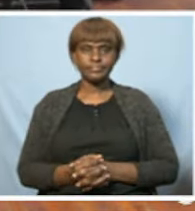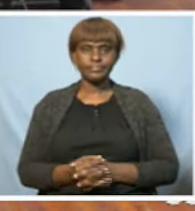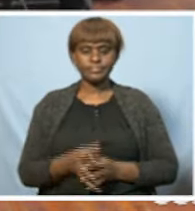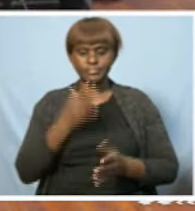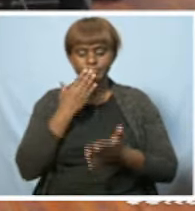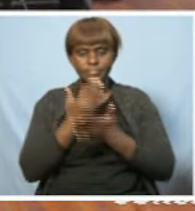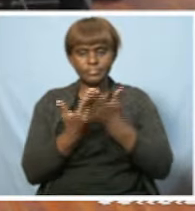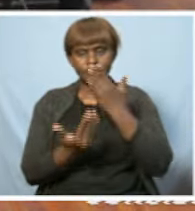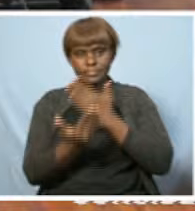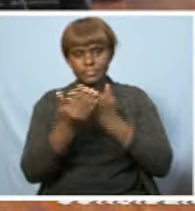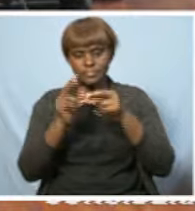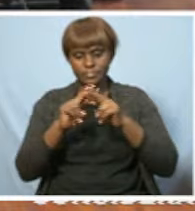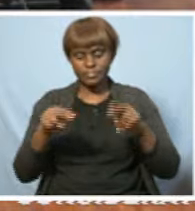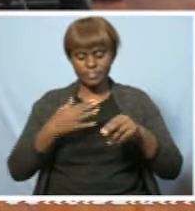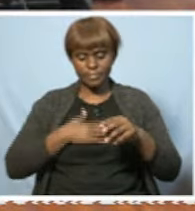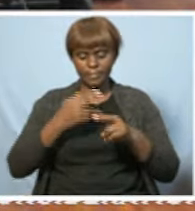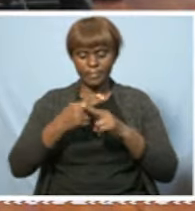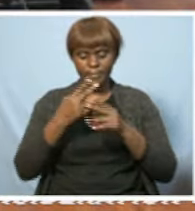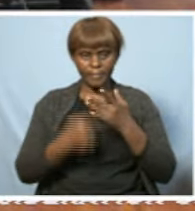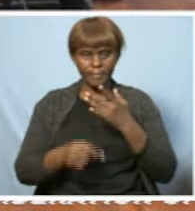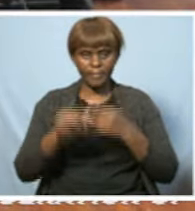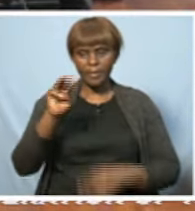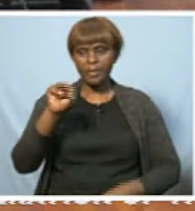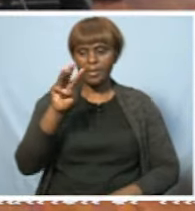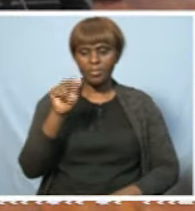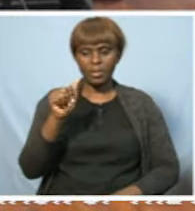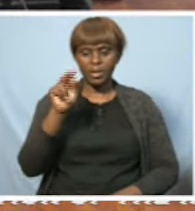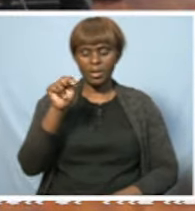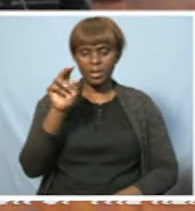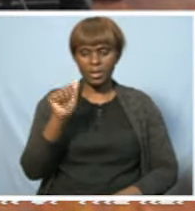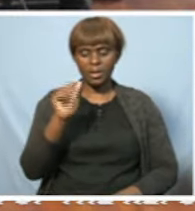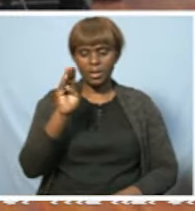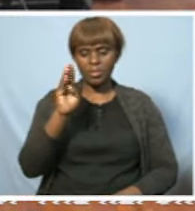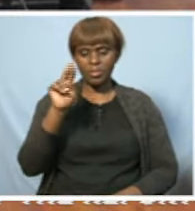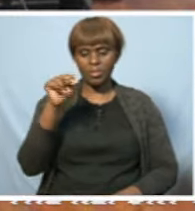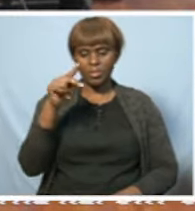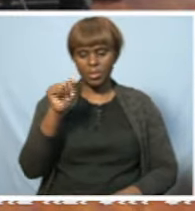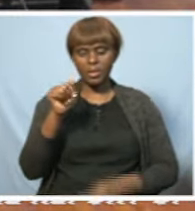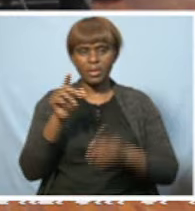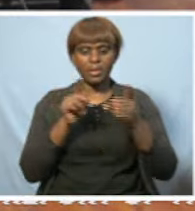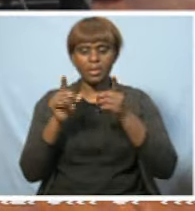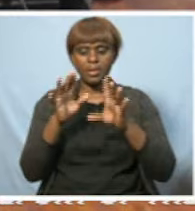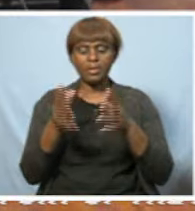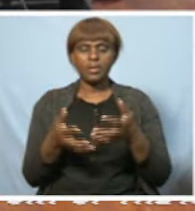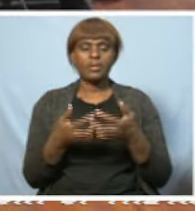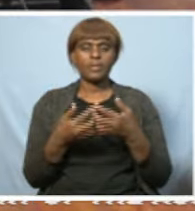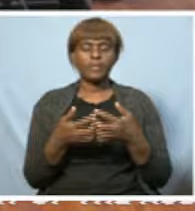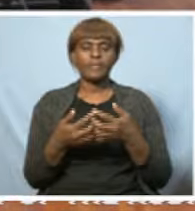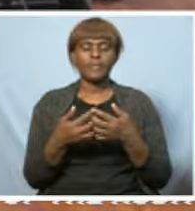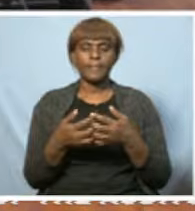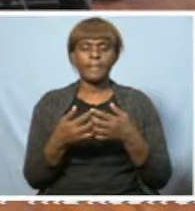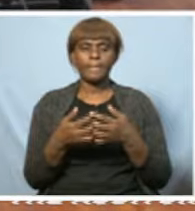Good morning, Chair. My name is Arnold Mwanavunga, Director Engineering.